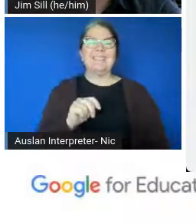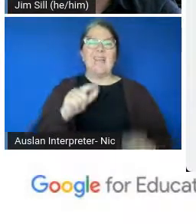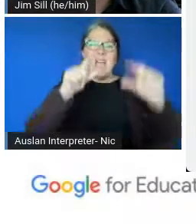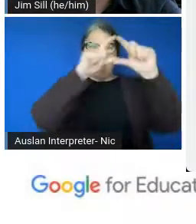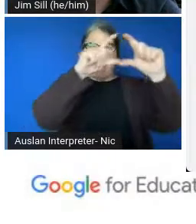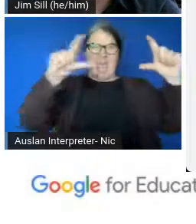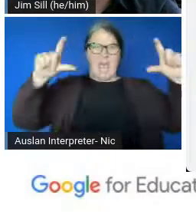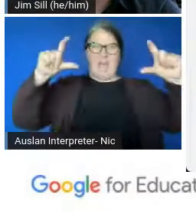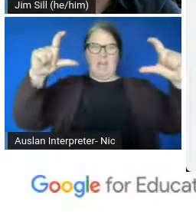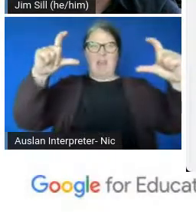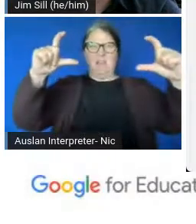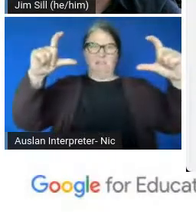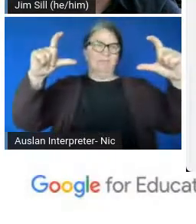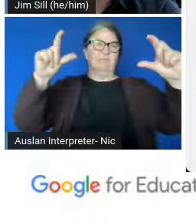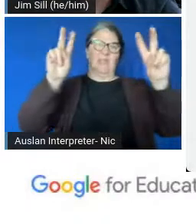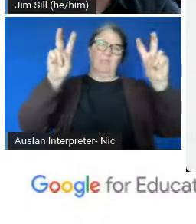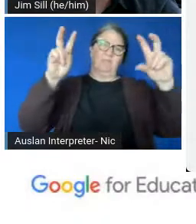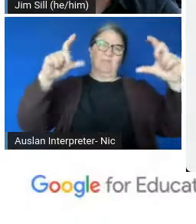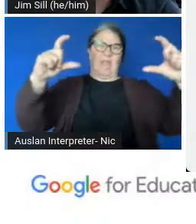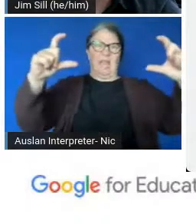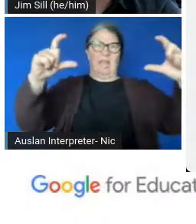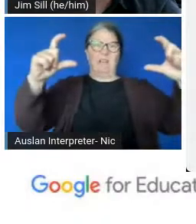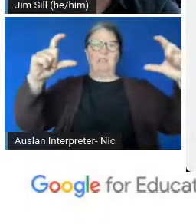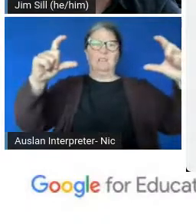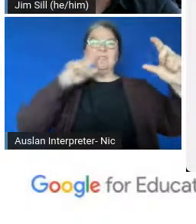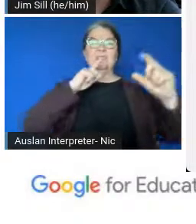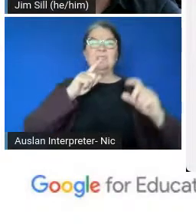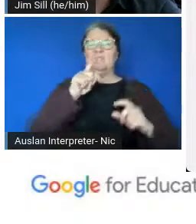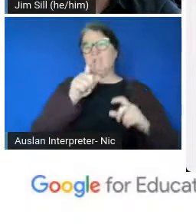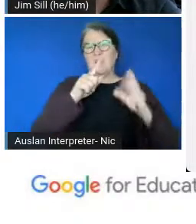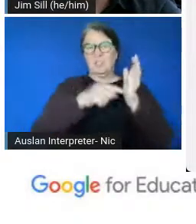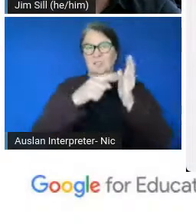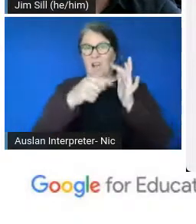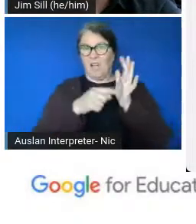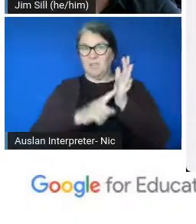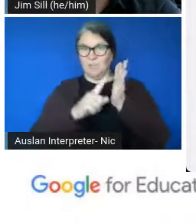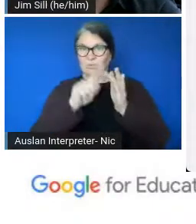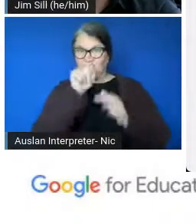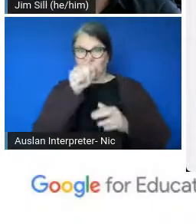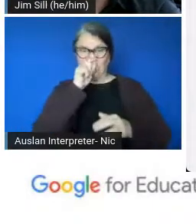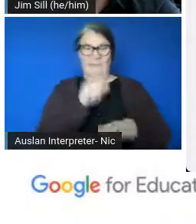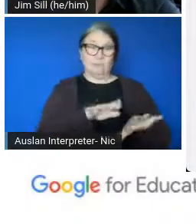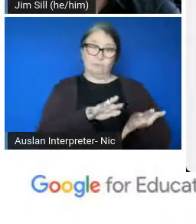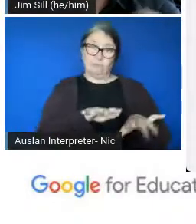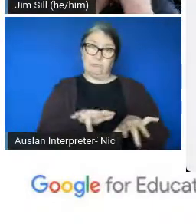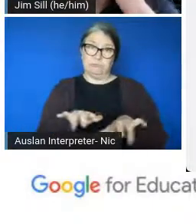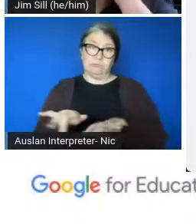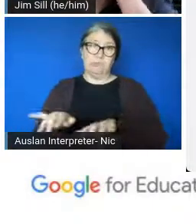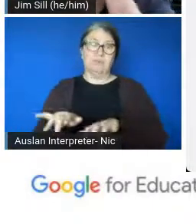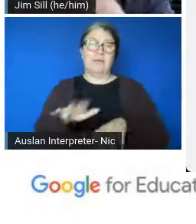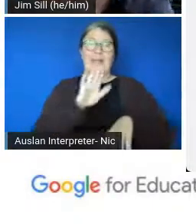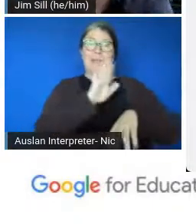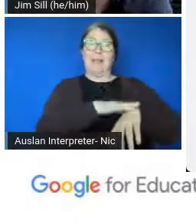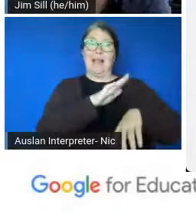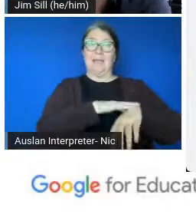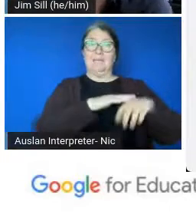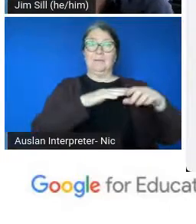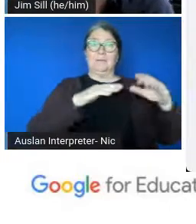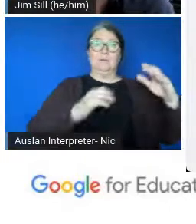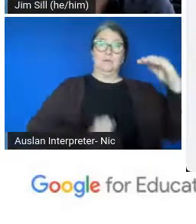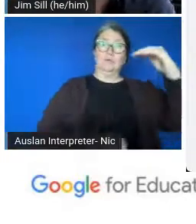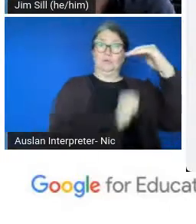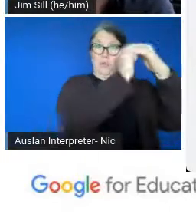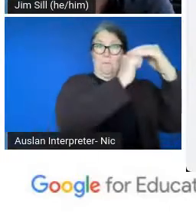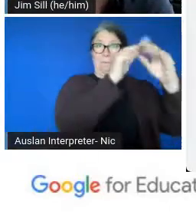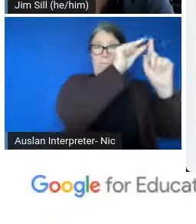image. You can see there it says page title. You can enter a site name in this top left corner. And the bottom